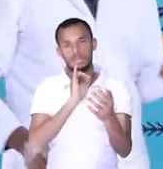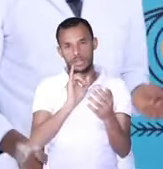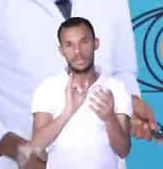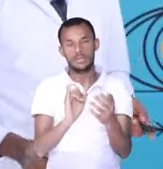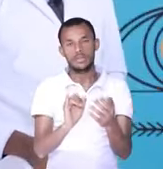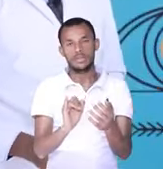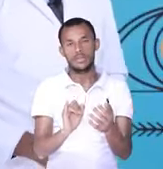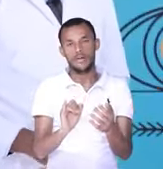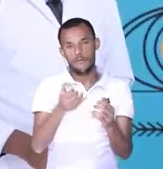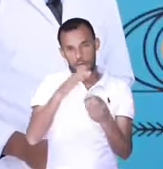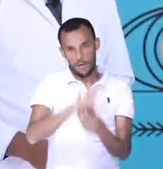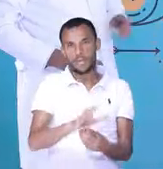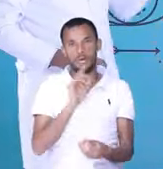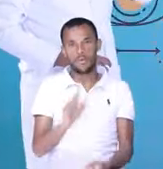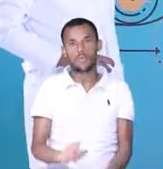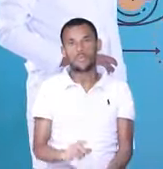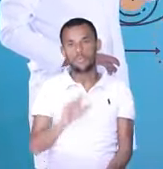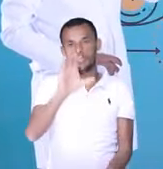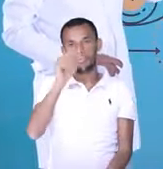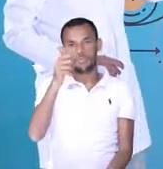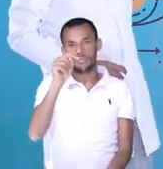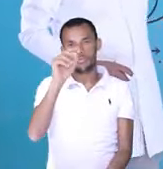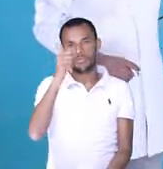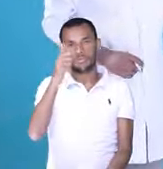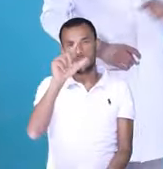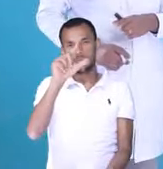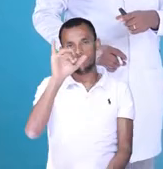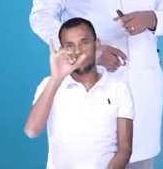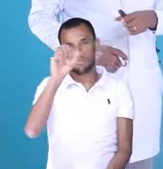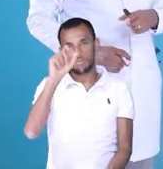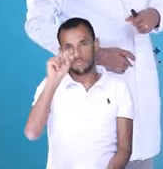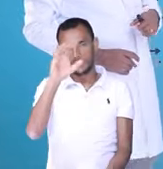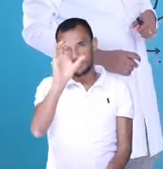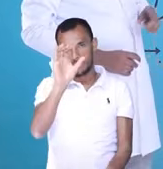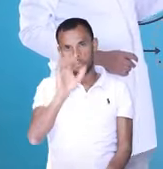Catalyst is a factor. Look this reaction.